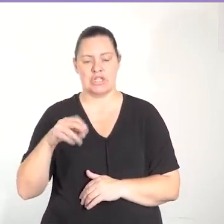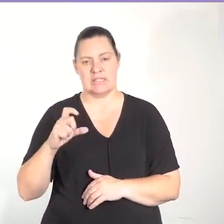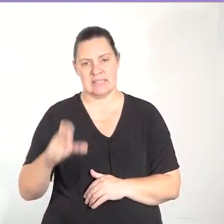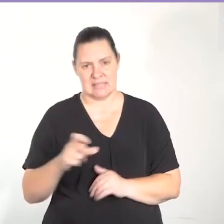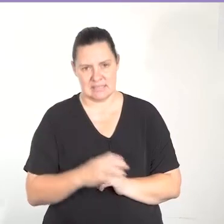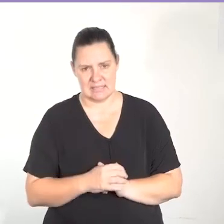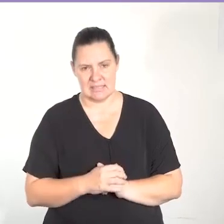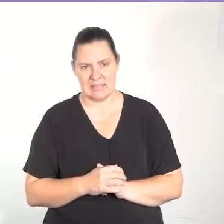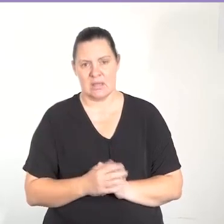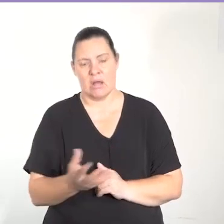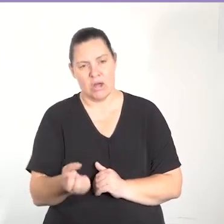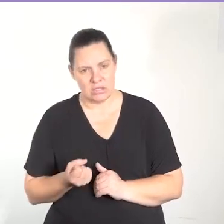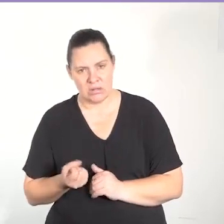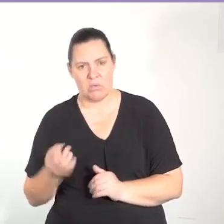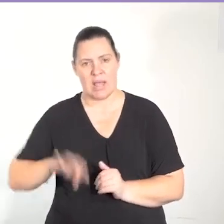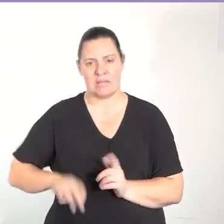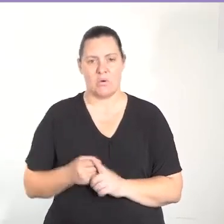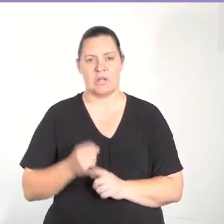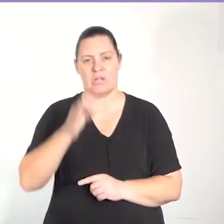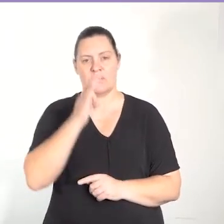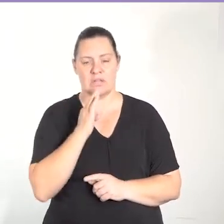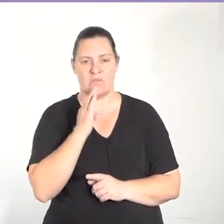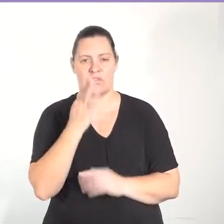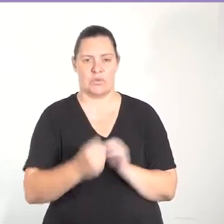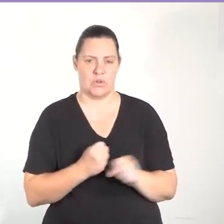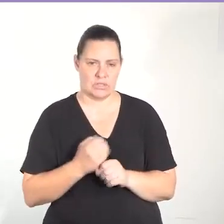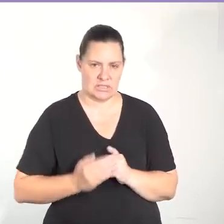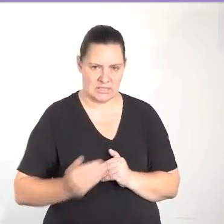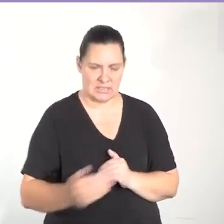13 cents earned or gained on 3,000